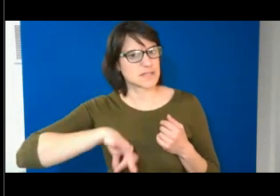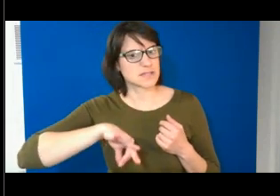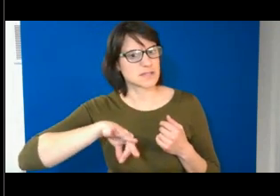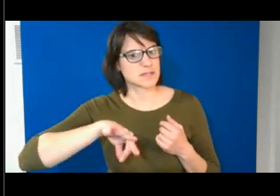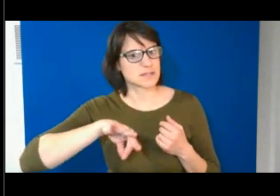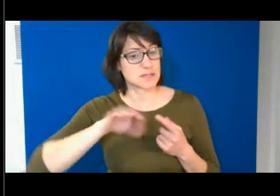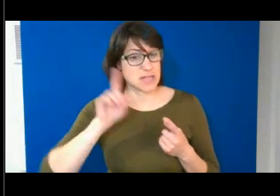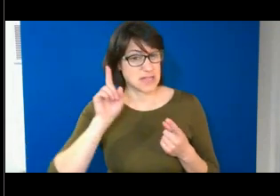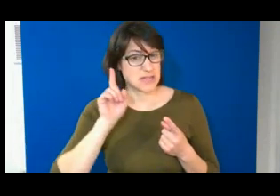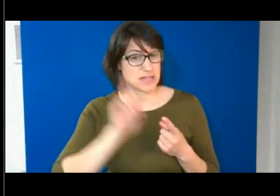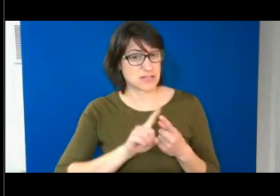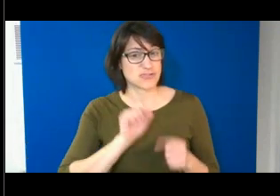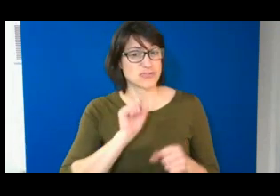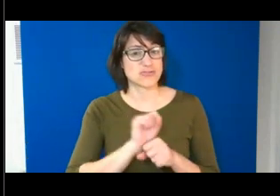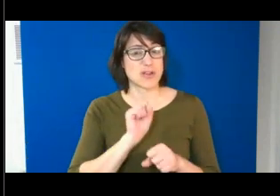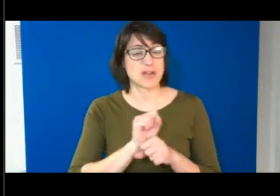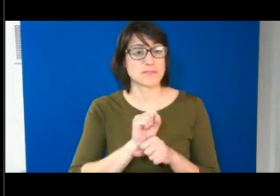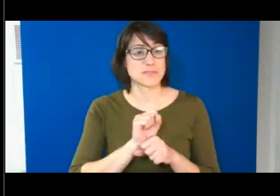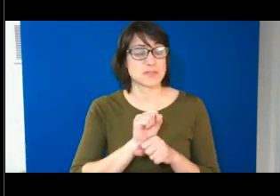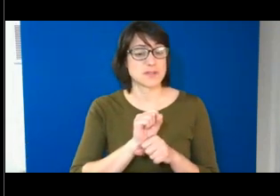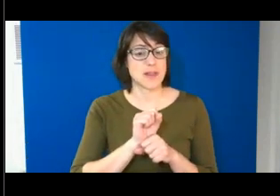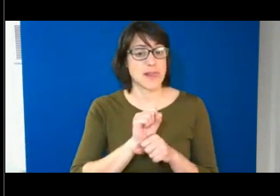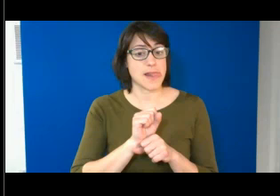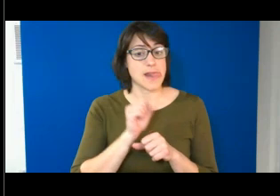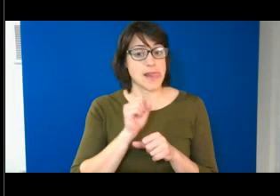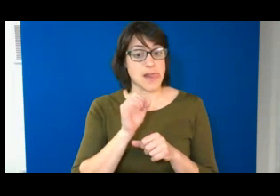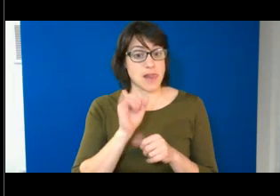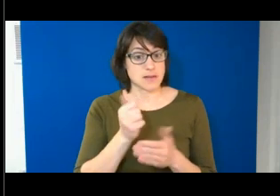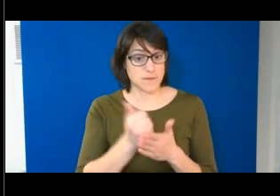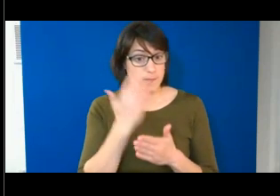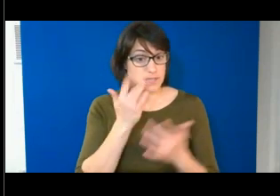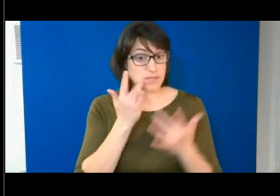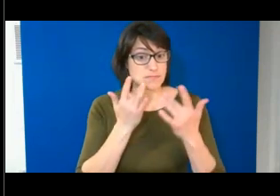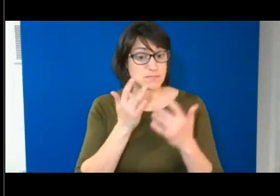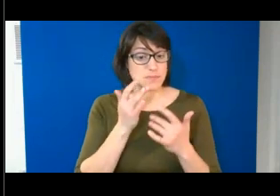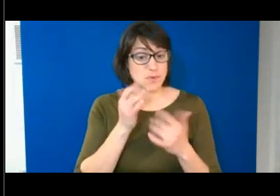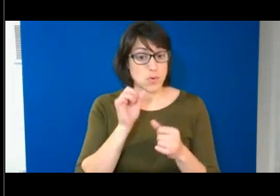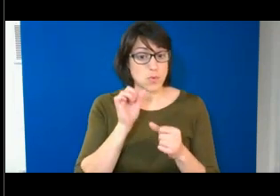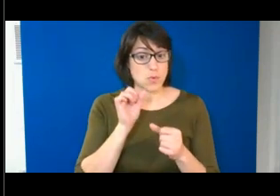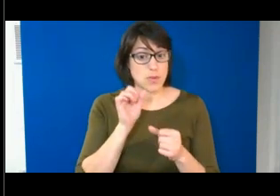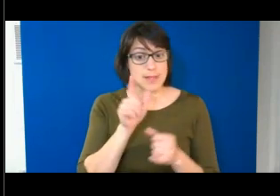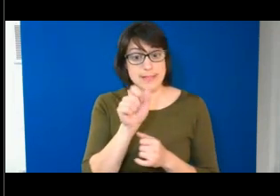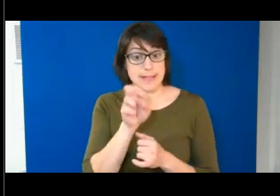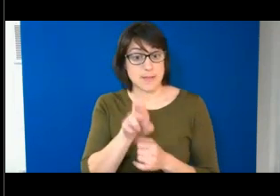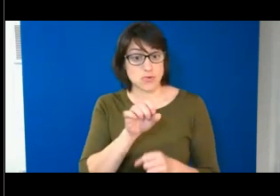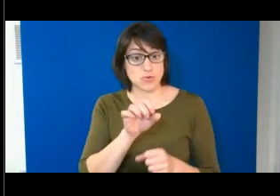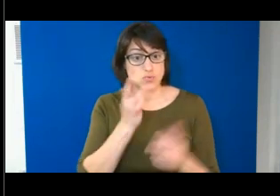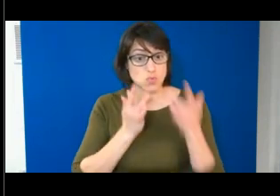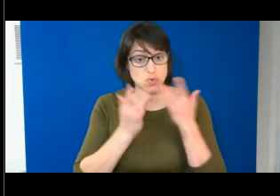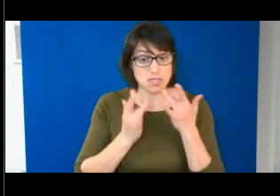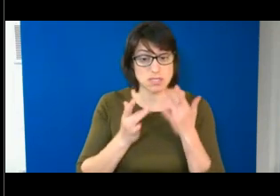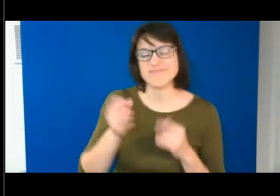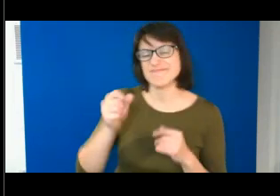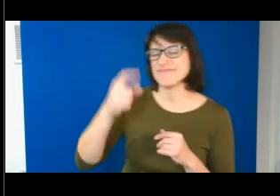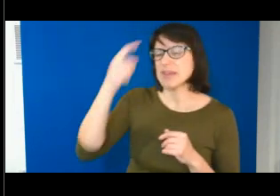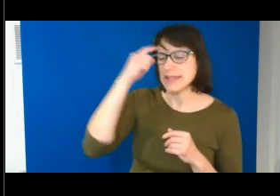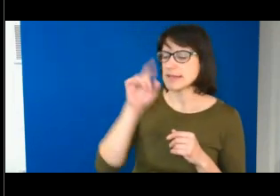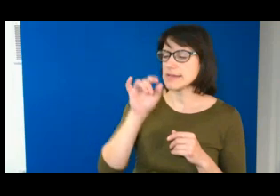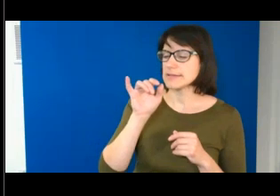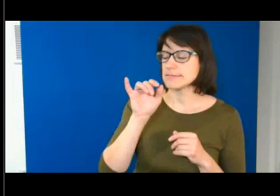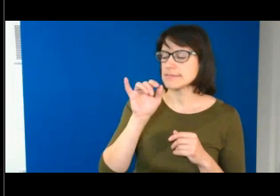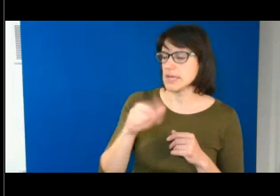a labor shortage around that, and I think that's one of the reasons why the adoption has been, more growers are willing to adopt it.